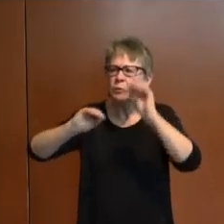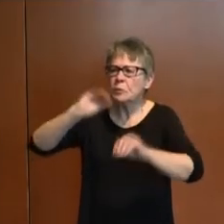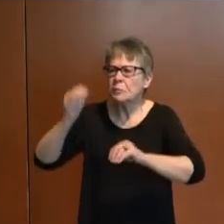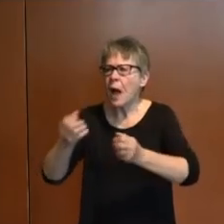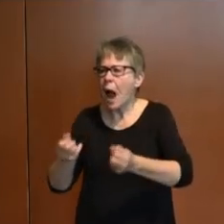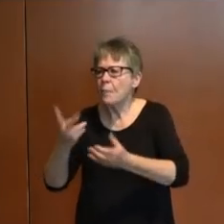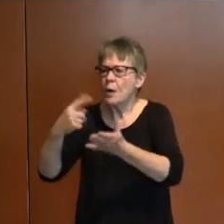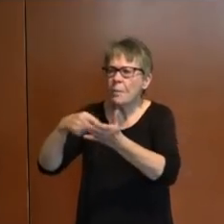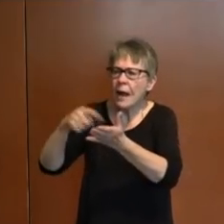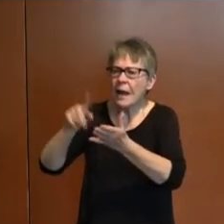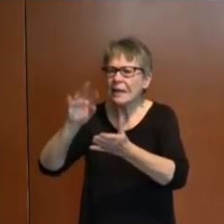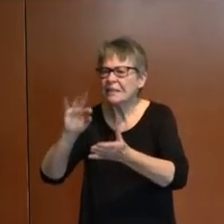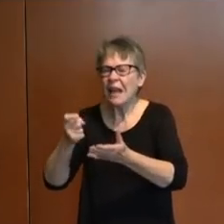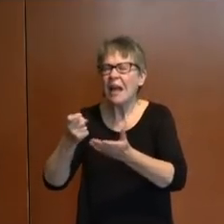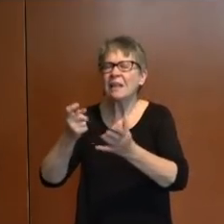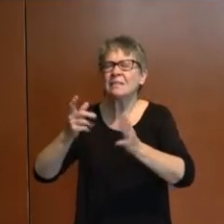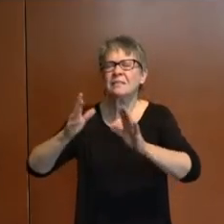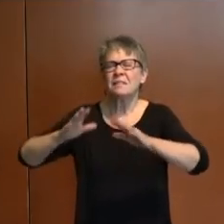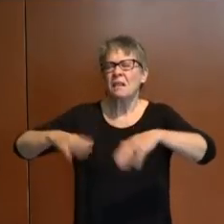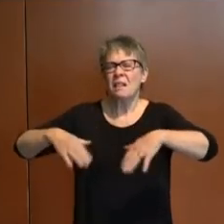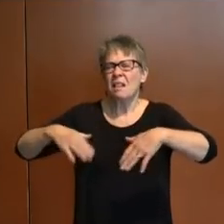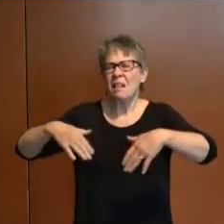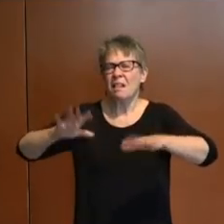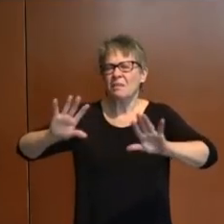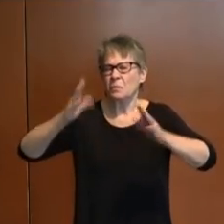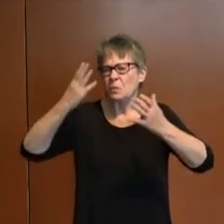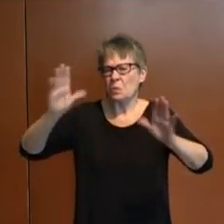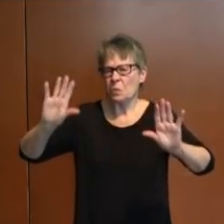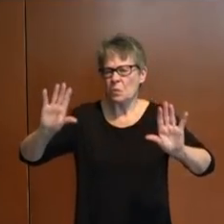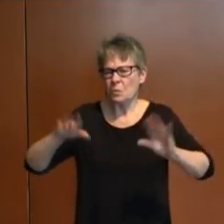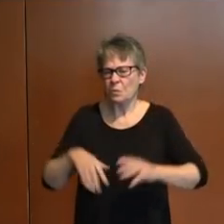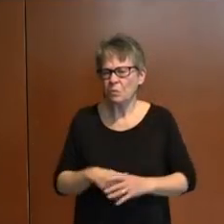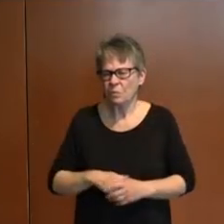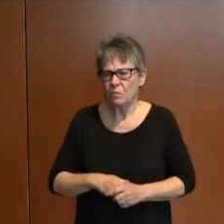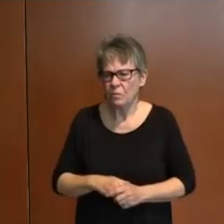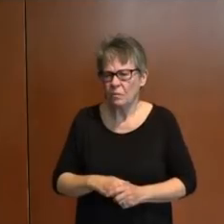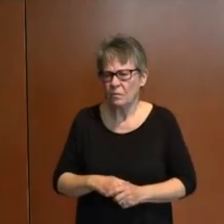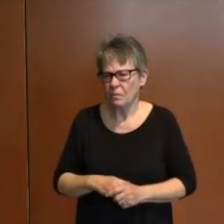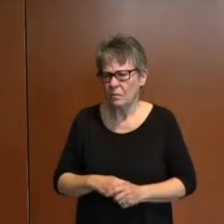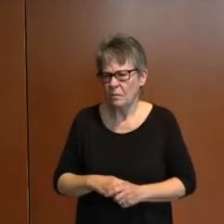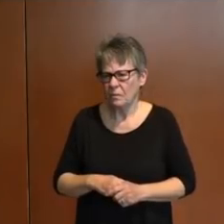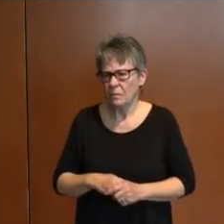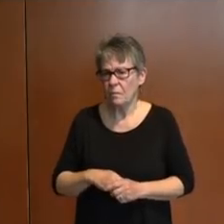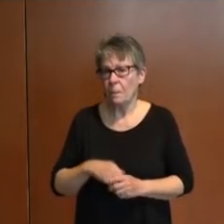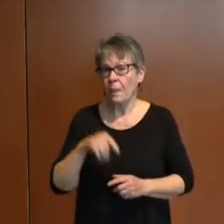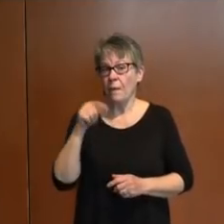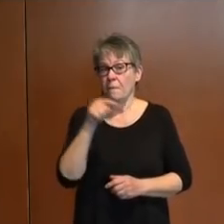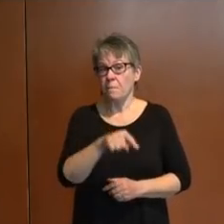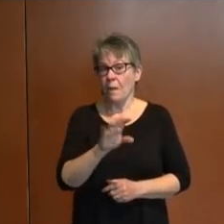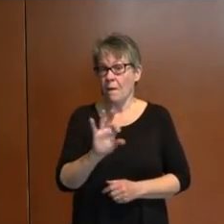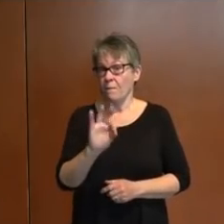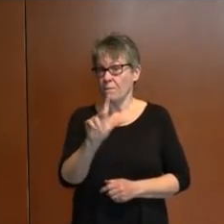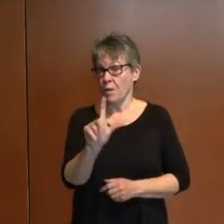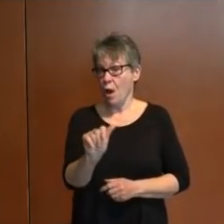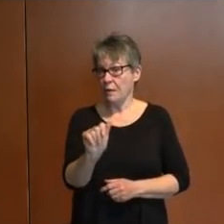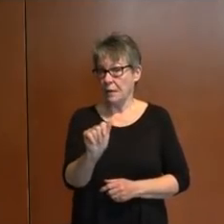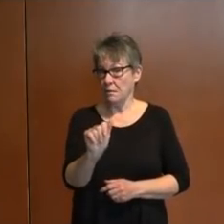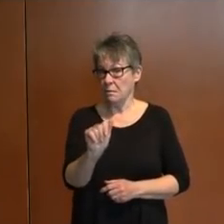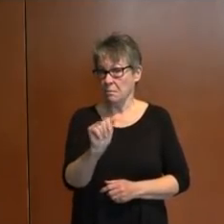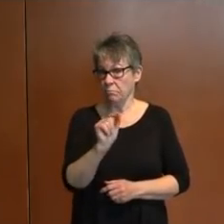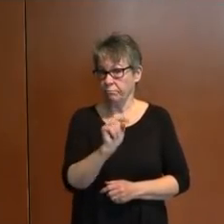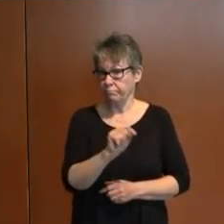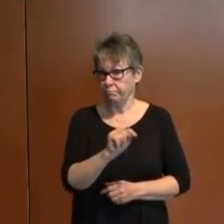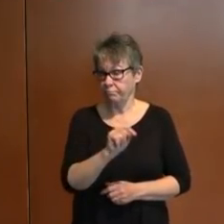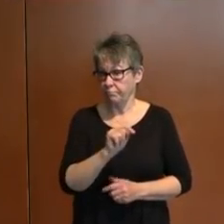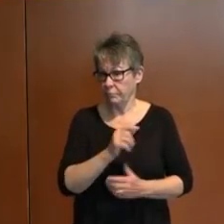tested? I think I've said many times you got to be a Jersey, you got to have a Jersey ID, but what's your... Just